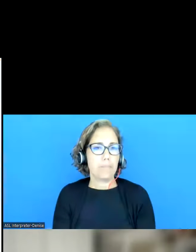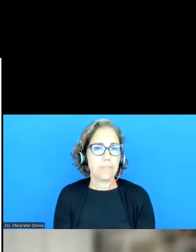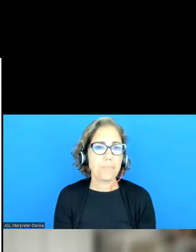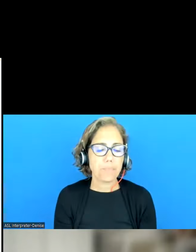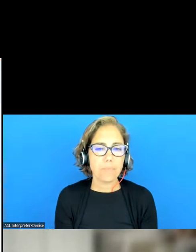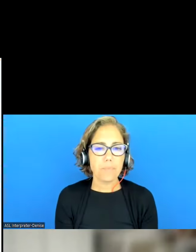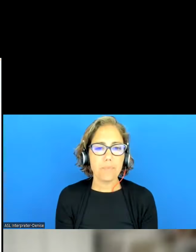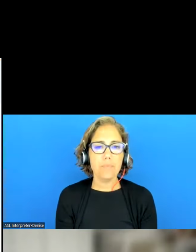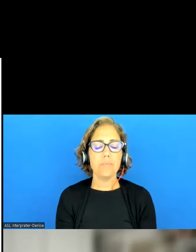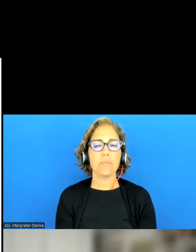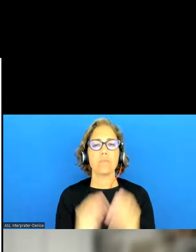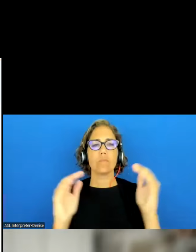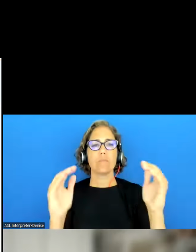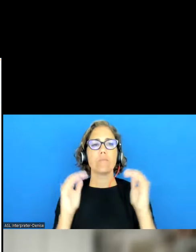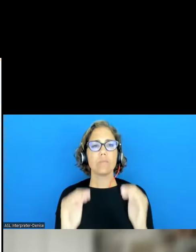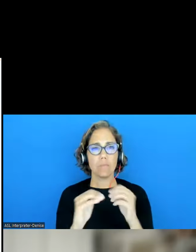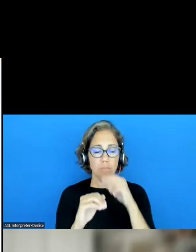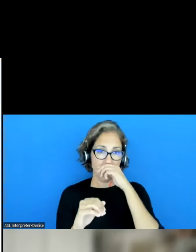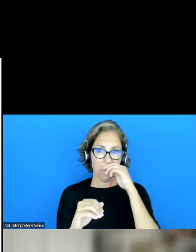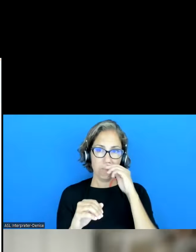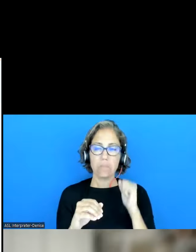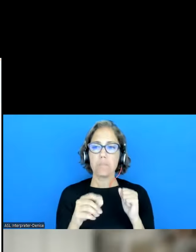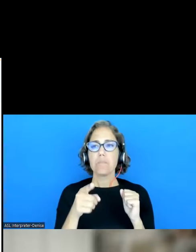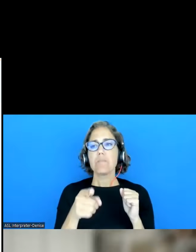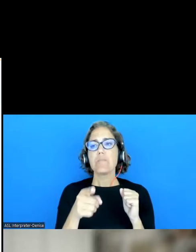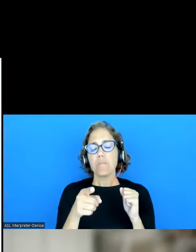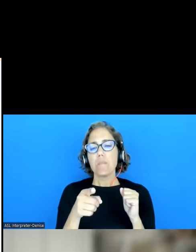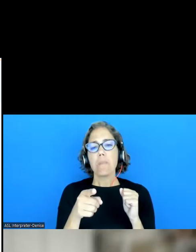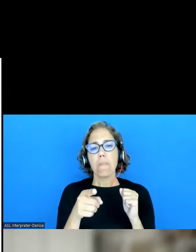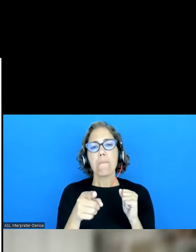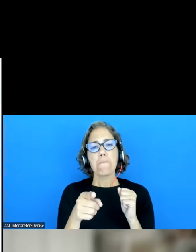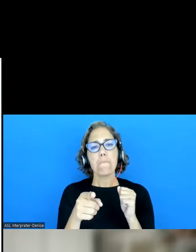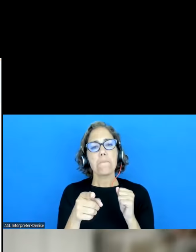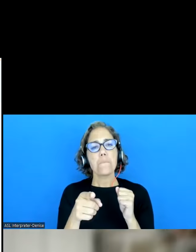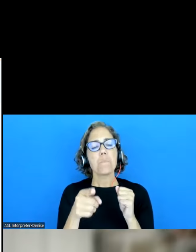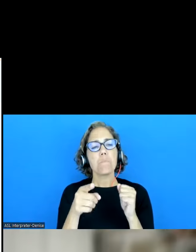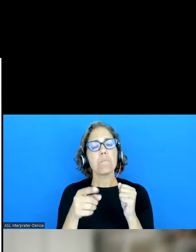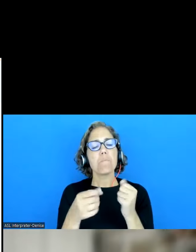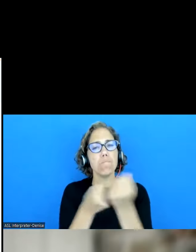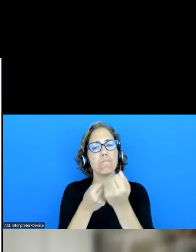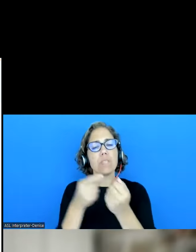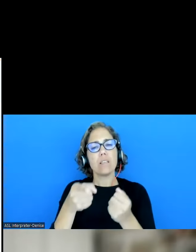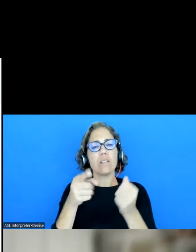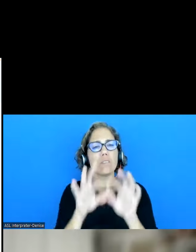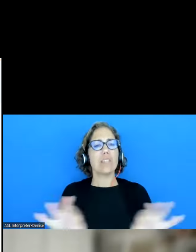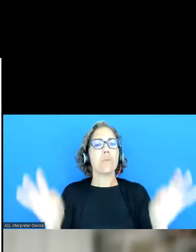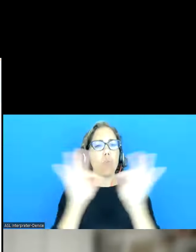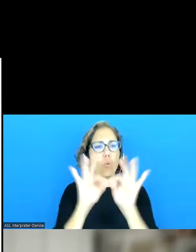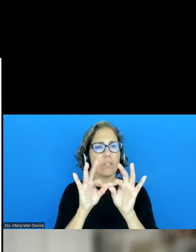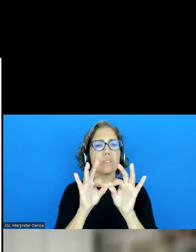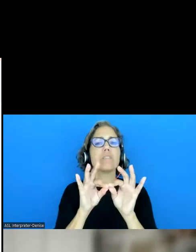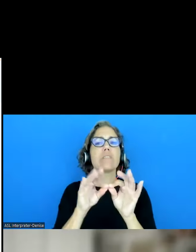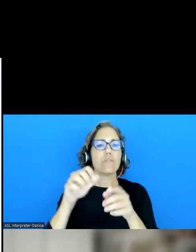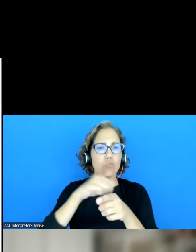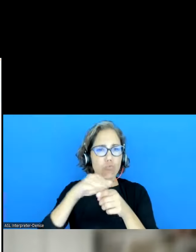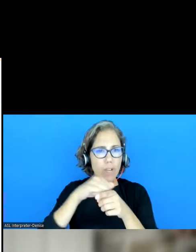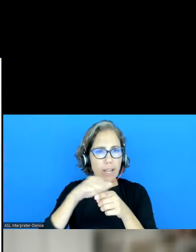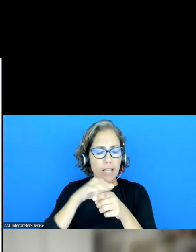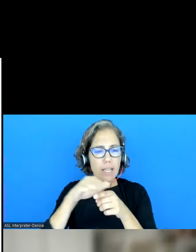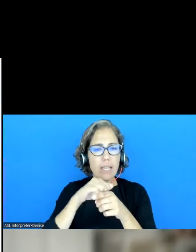Connected to this aspect, it appears clear the importance of training. So